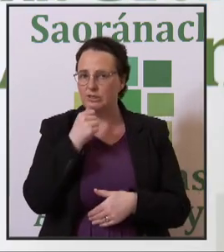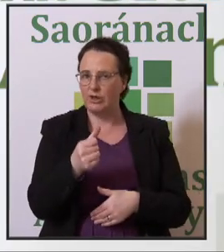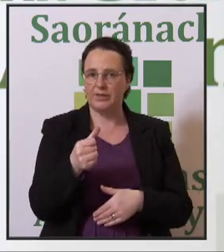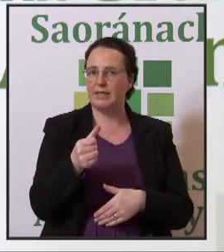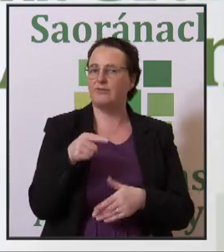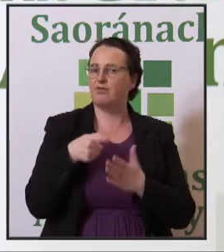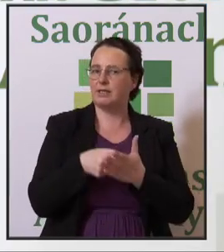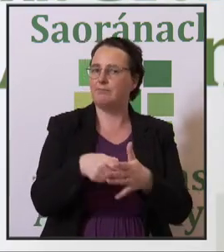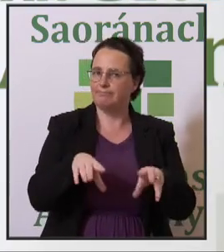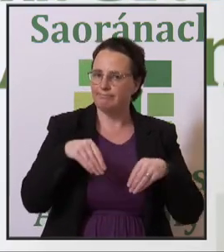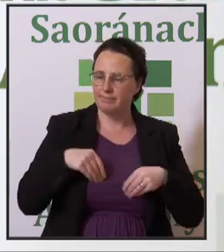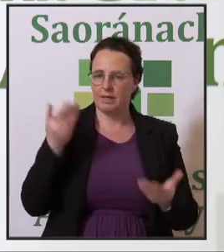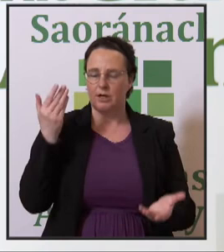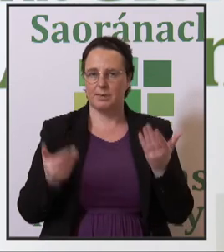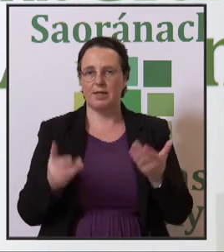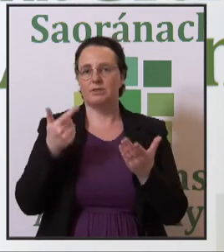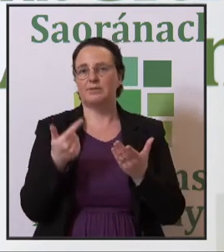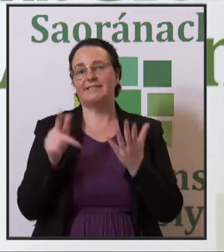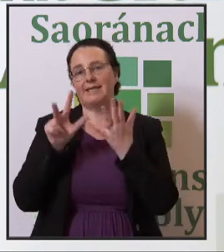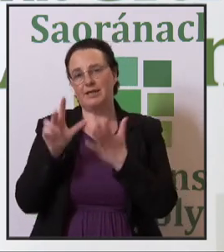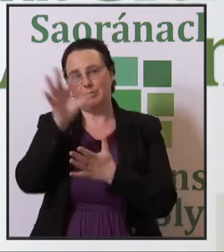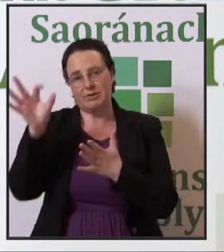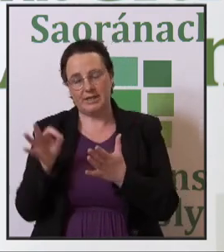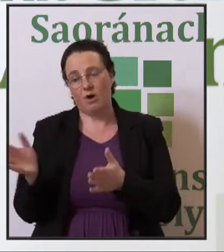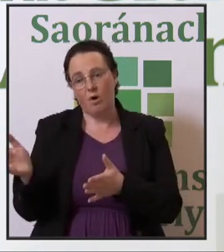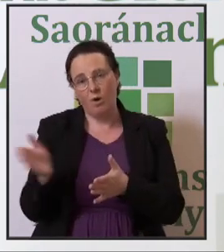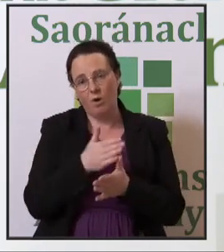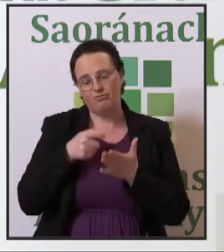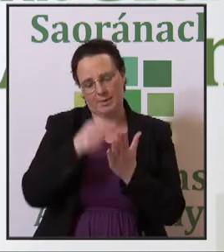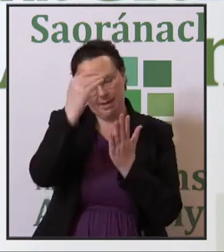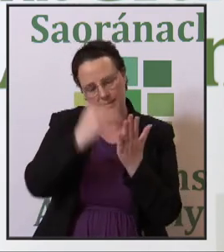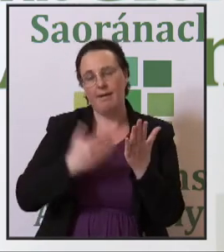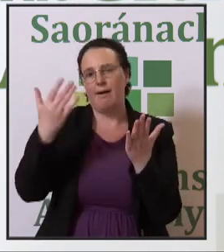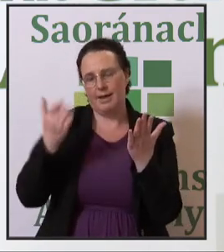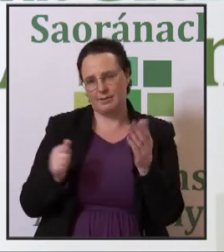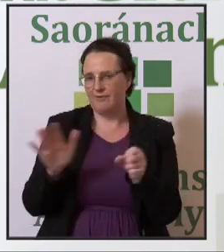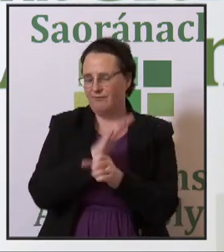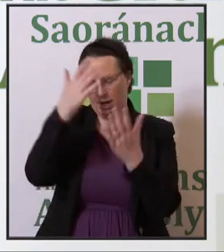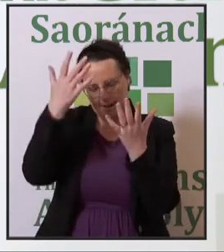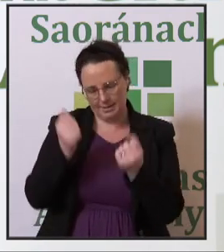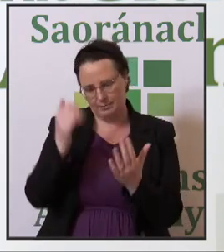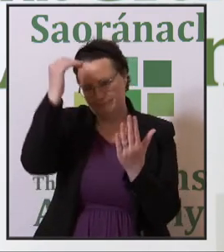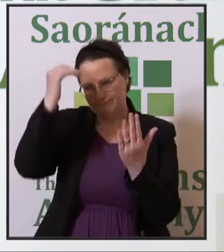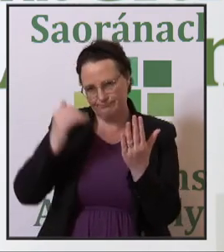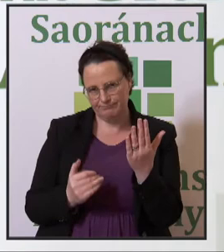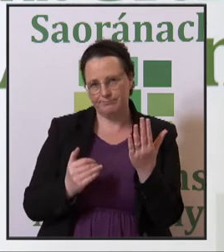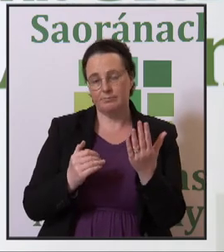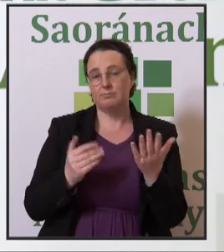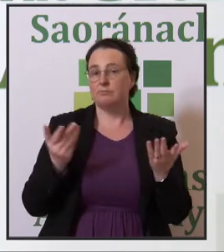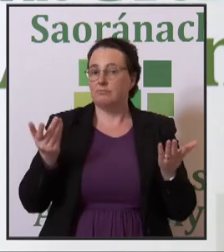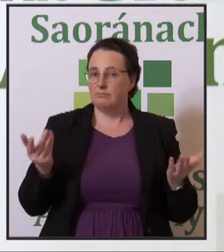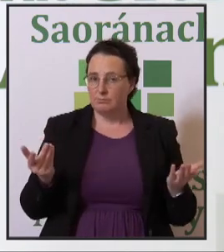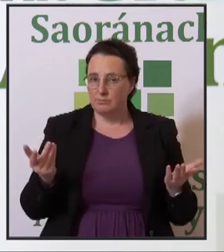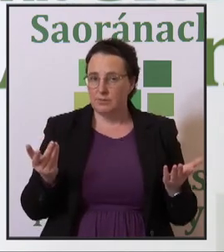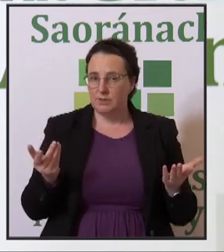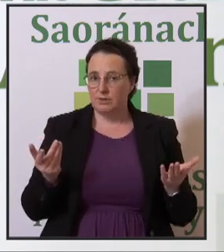recommendations accepted, compared with 28% that had all of their recommendations fully accepted. So I suppose to